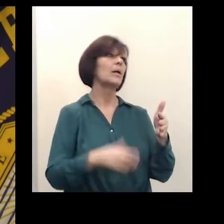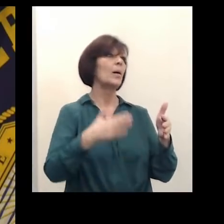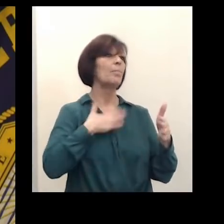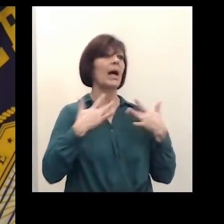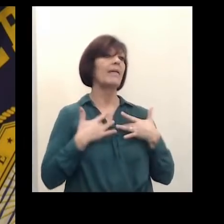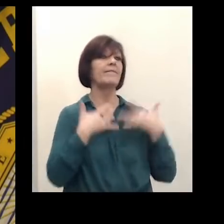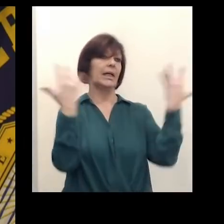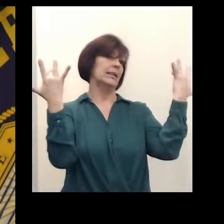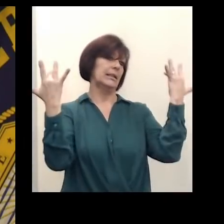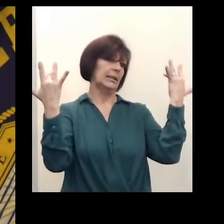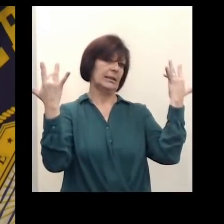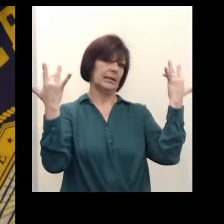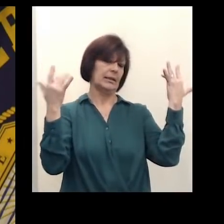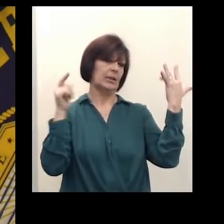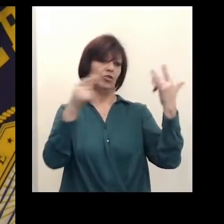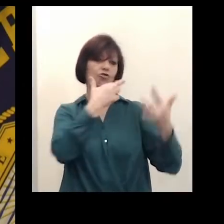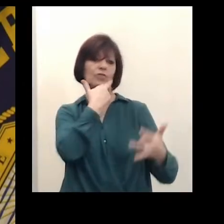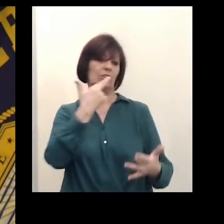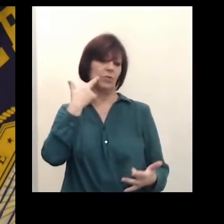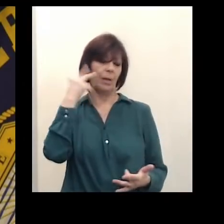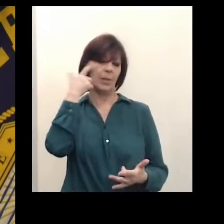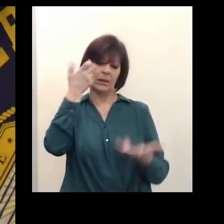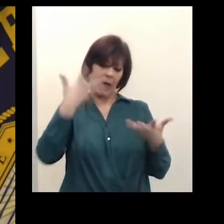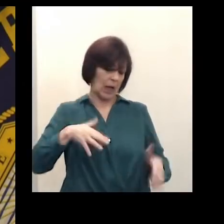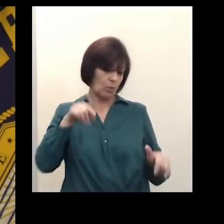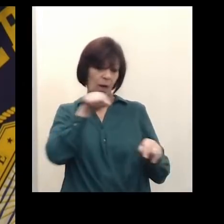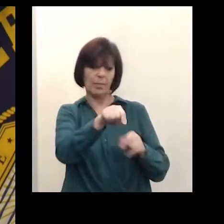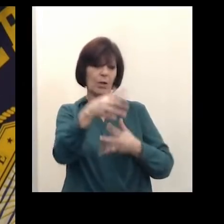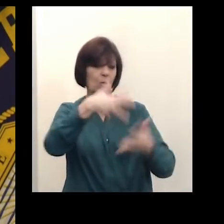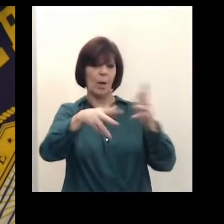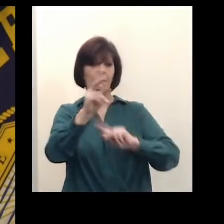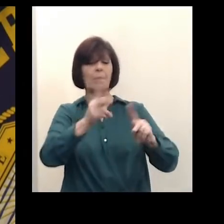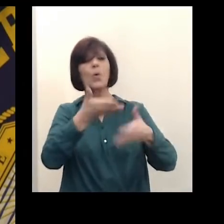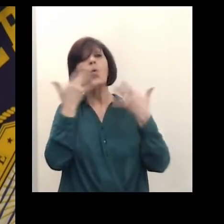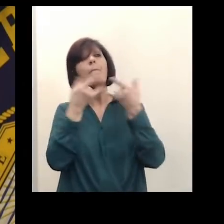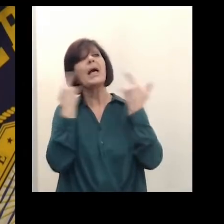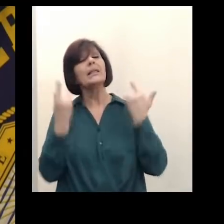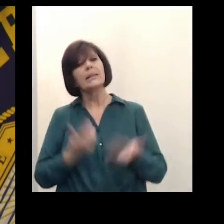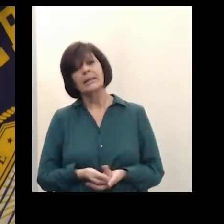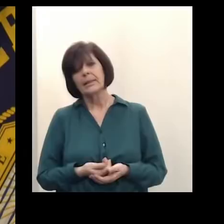had scheduled at your restaurant because we don't want to be around people who aren't wearing masks.